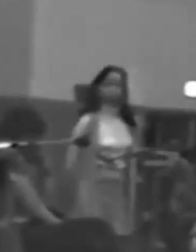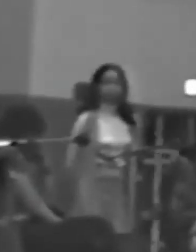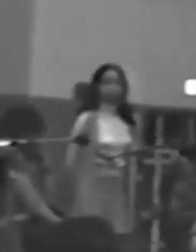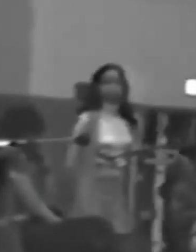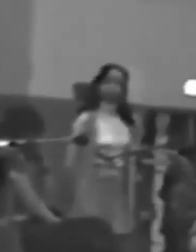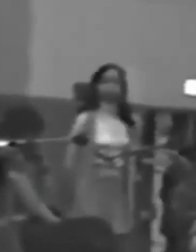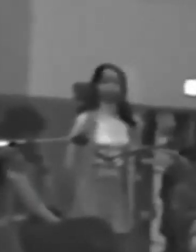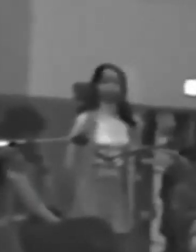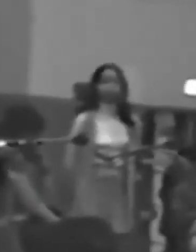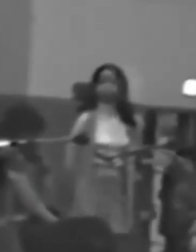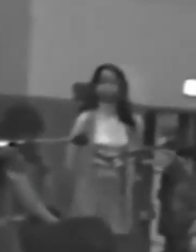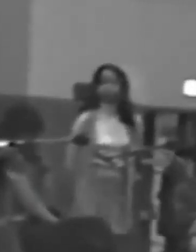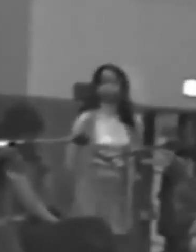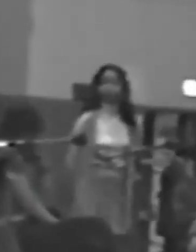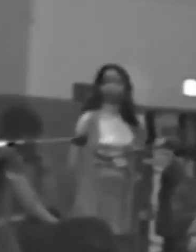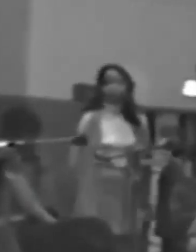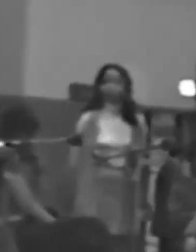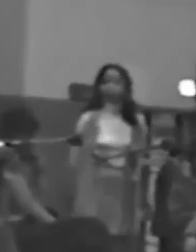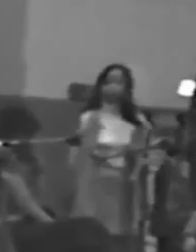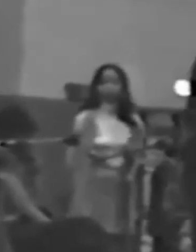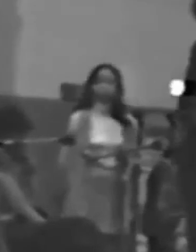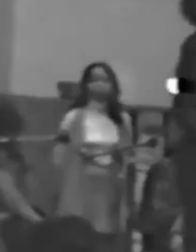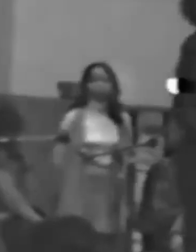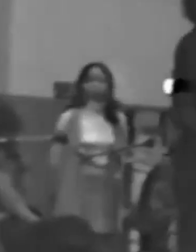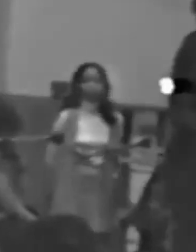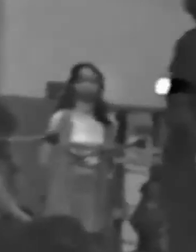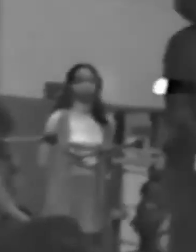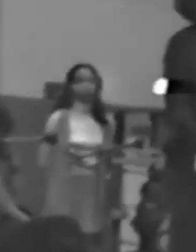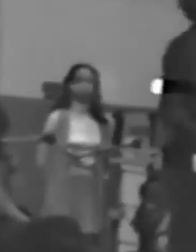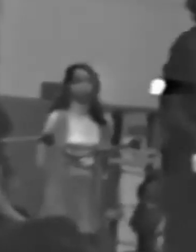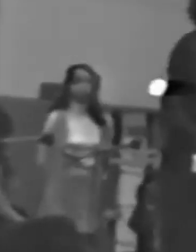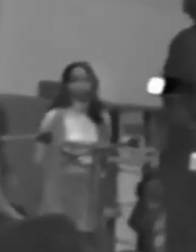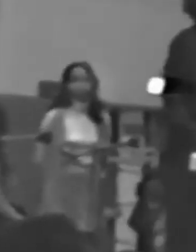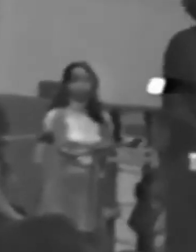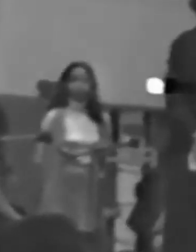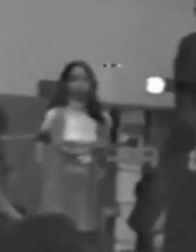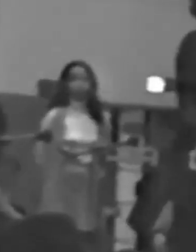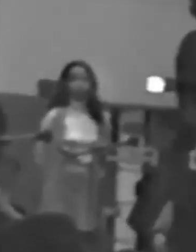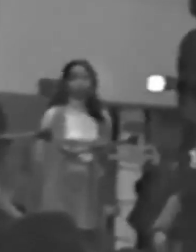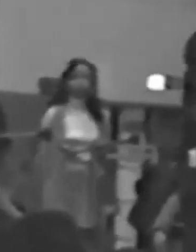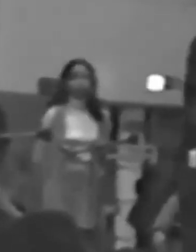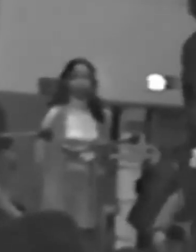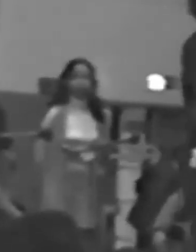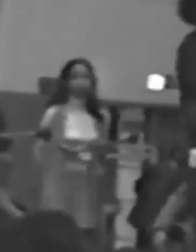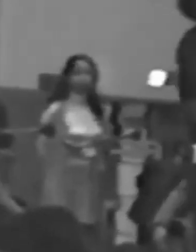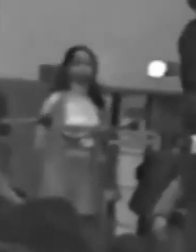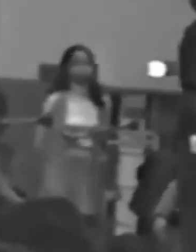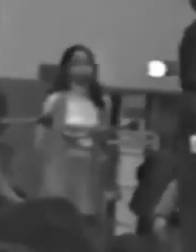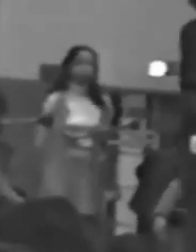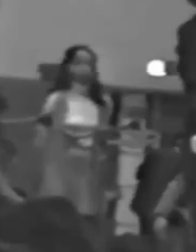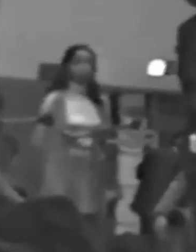racism. Racism as it affects, in the first place, Black people, Chicanos, Puerto Ricans, Native